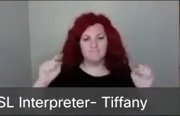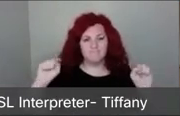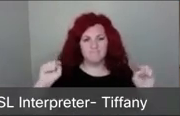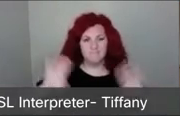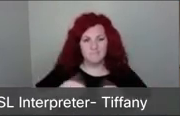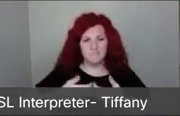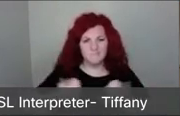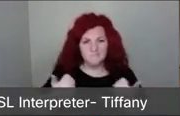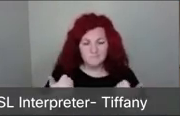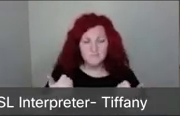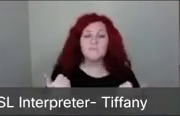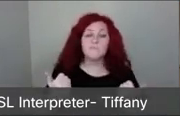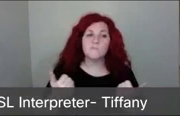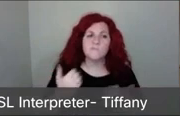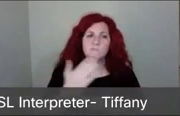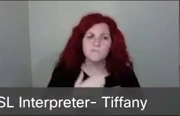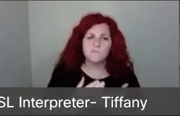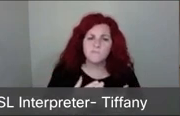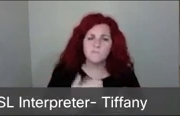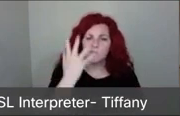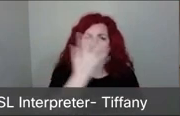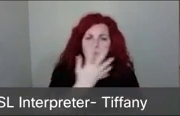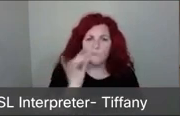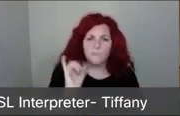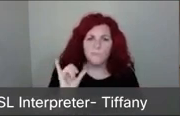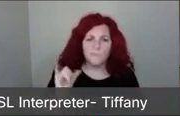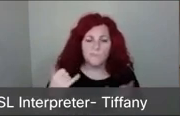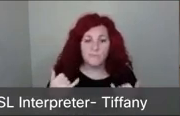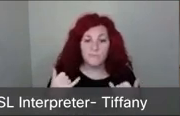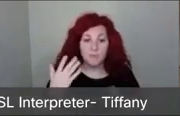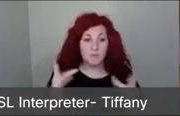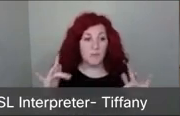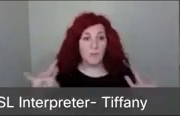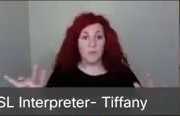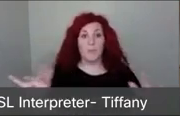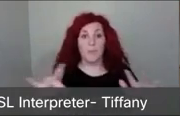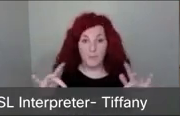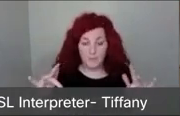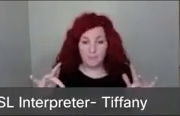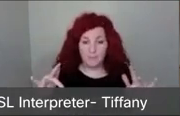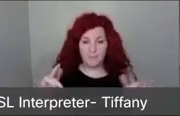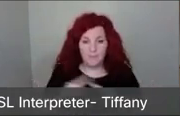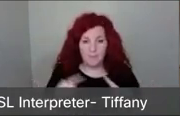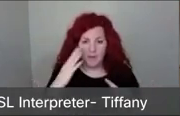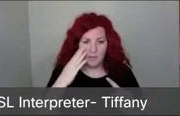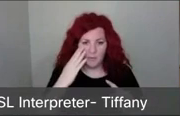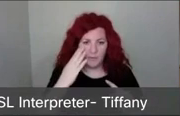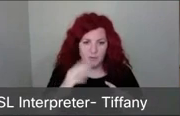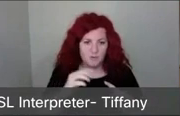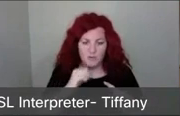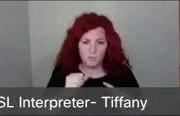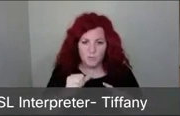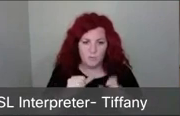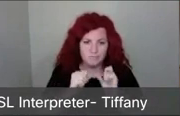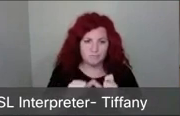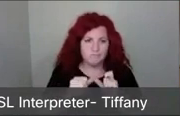Now, some of those areas, it looks like today they might be vacant land. But I know that that's not going to prevail in the